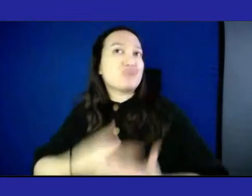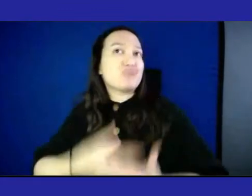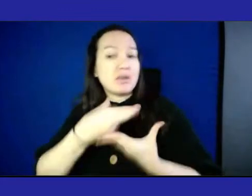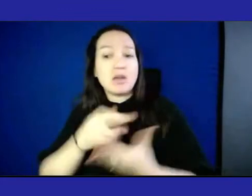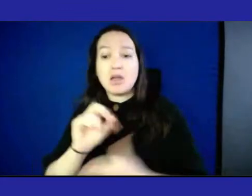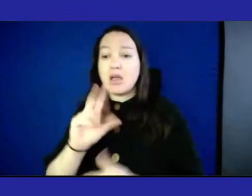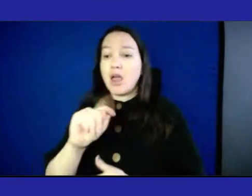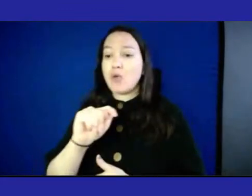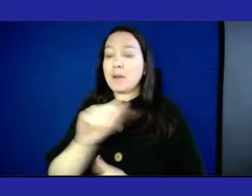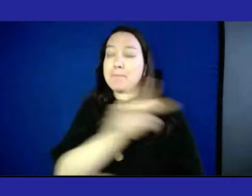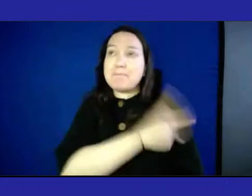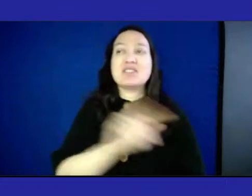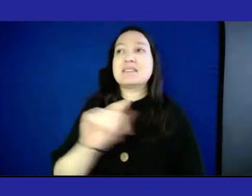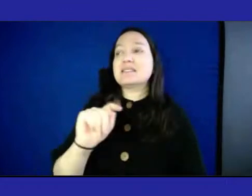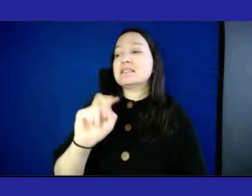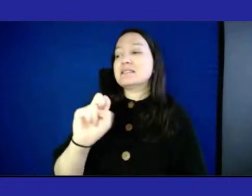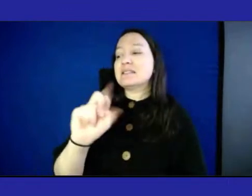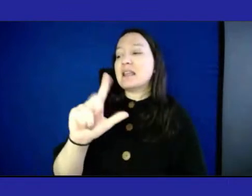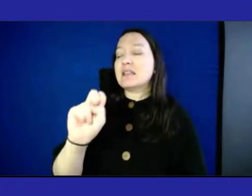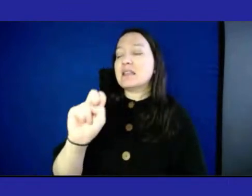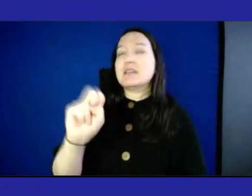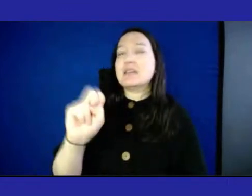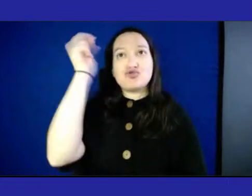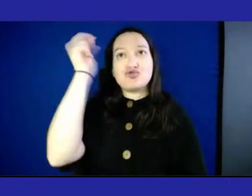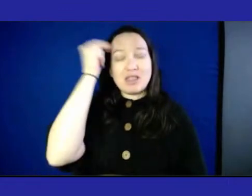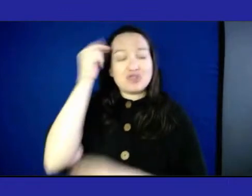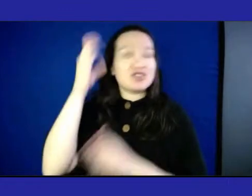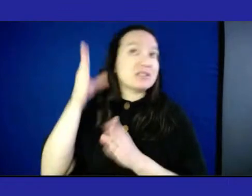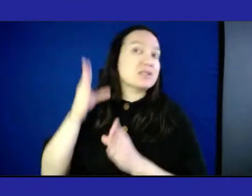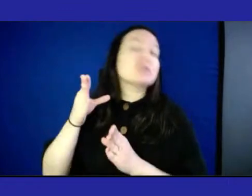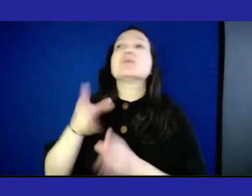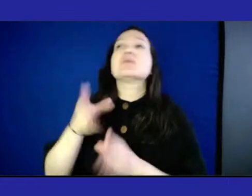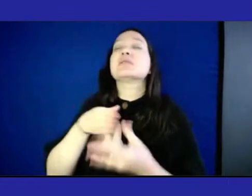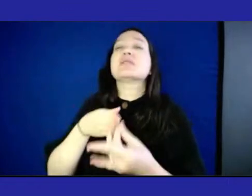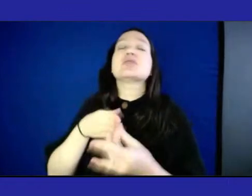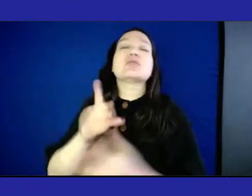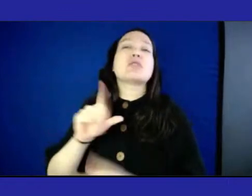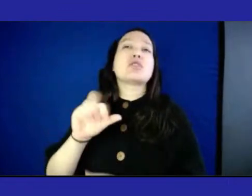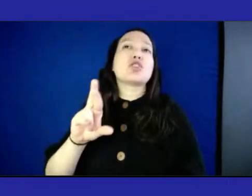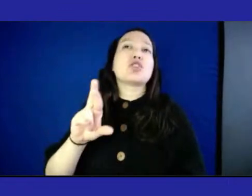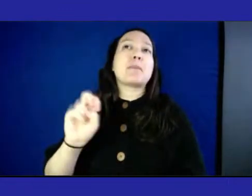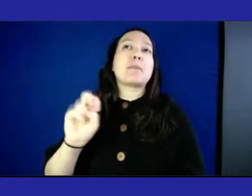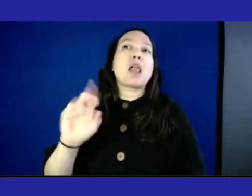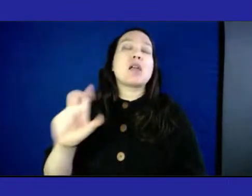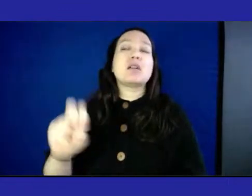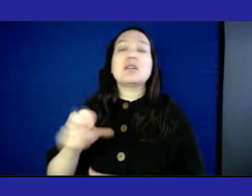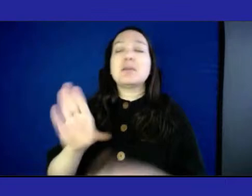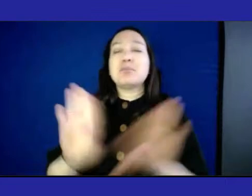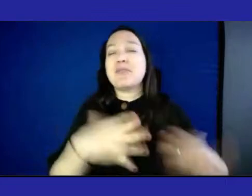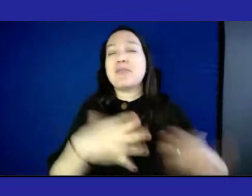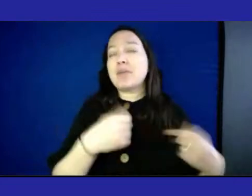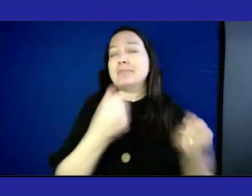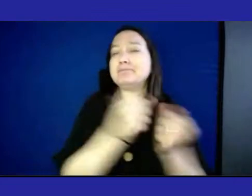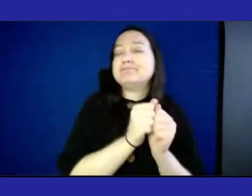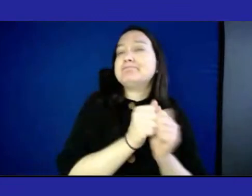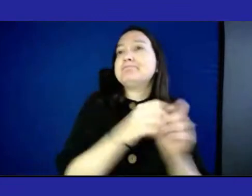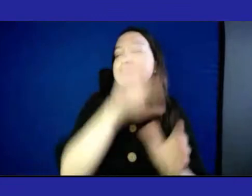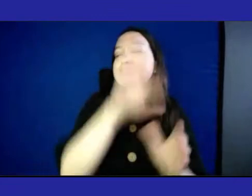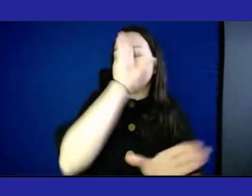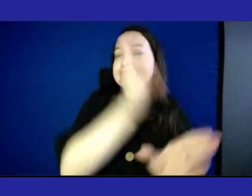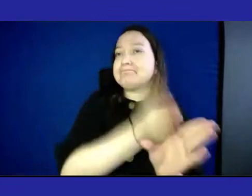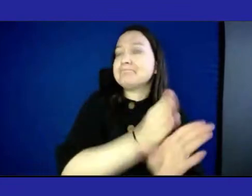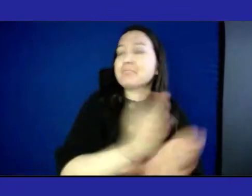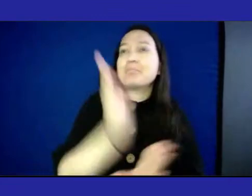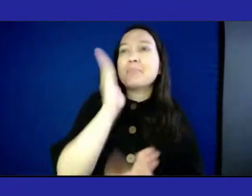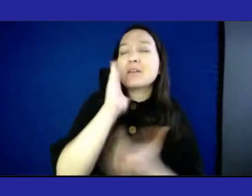teleneurology, which is being led by Dr. Bell. On the behavioral health side, we've committed to opening up the inpatient psych beds that were converted